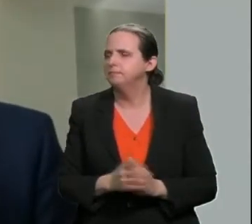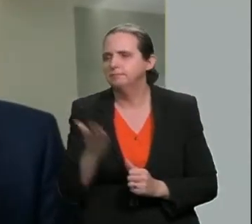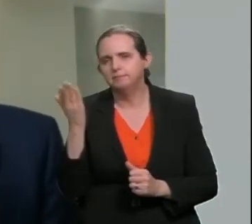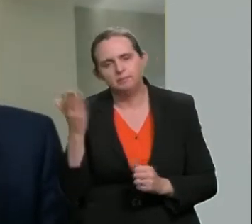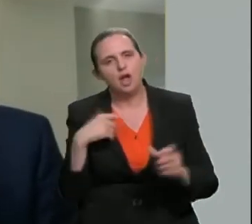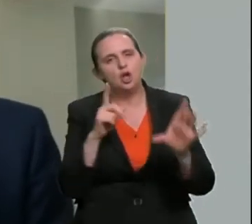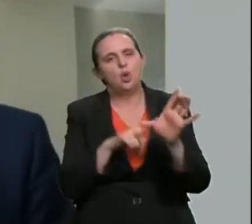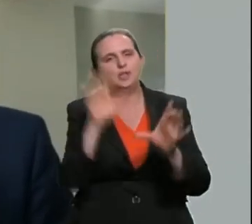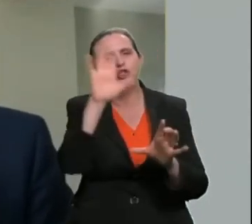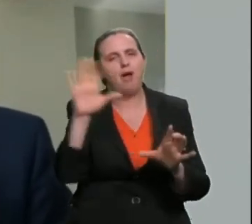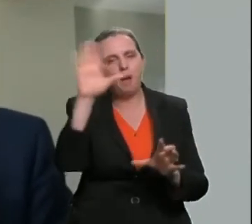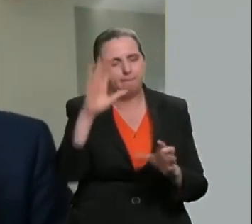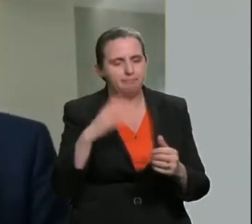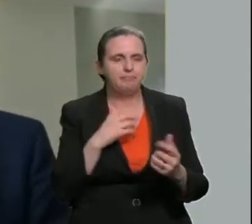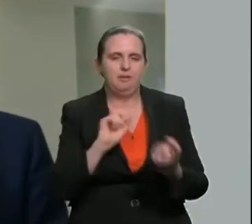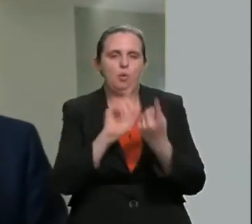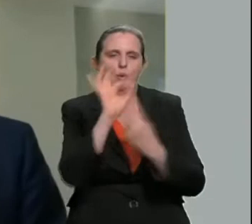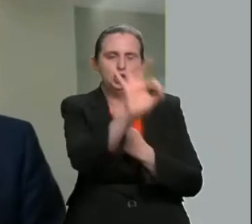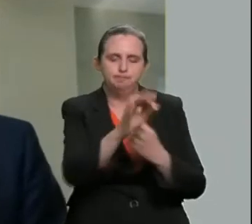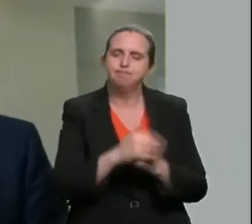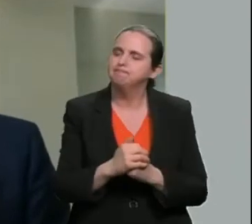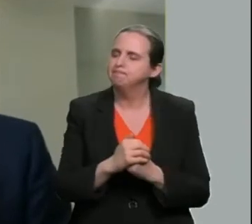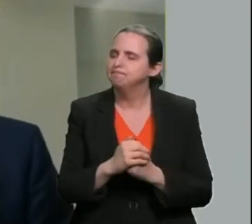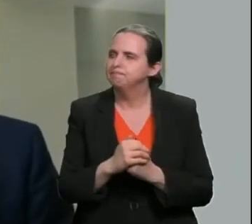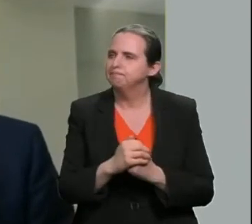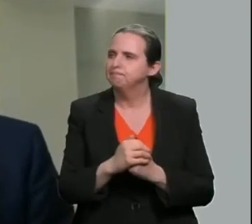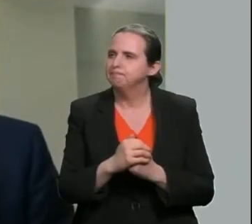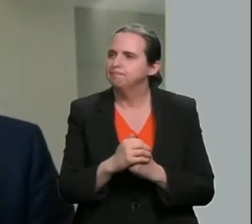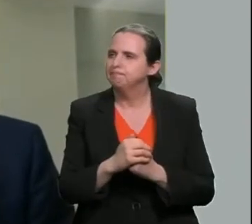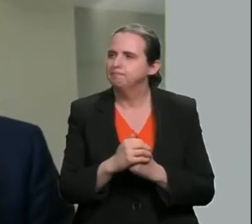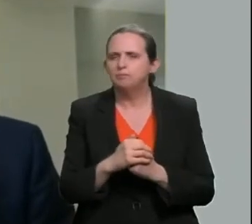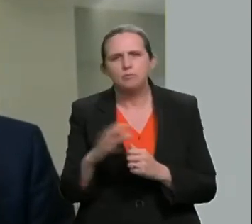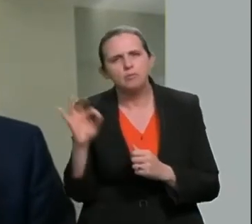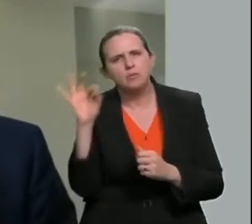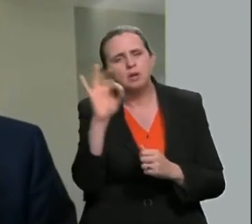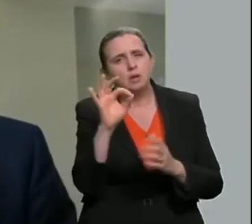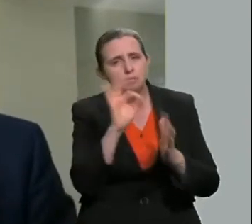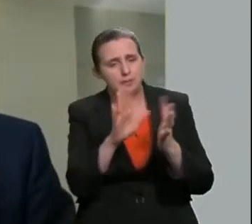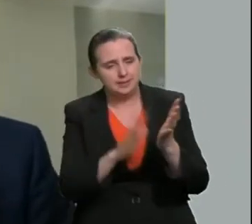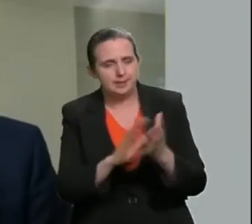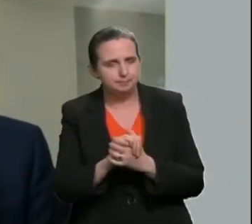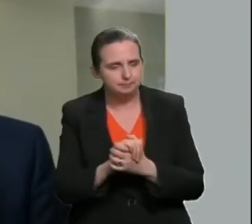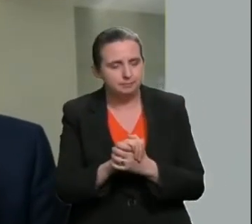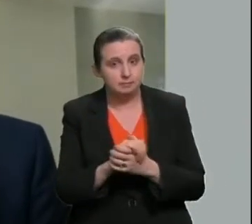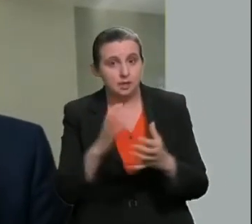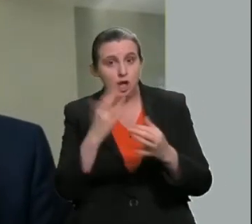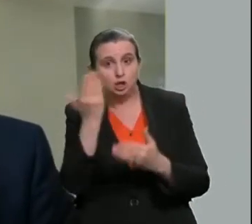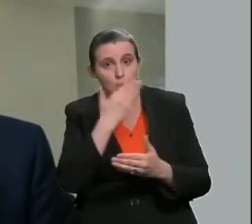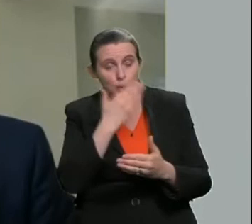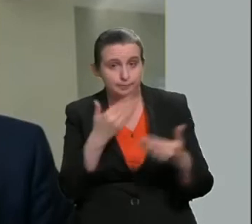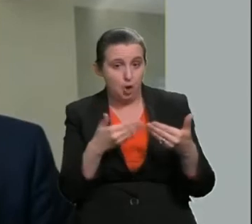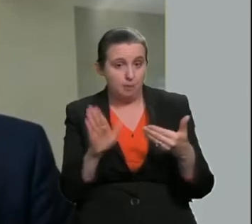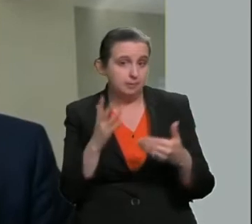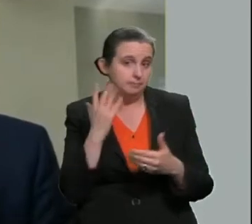Thank you, Mr. Speaker. Can the Prime Minister confirm today that all students will be back in school no later than the 8th